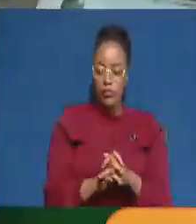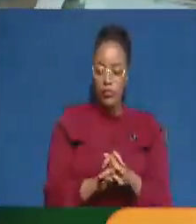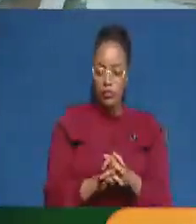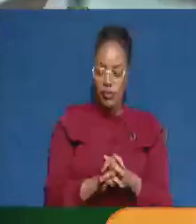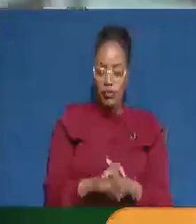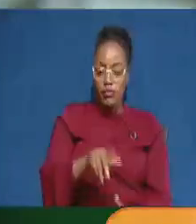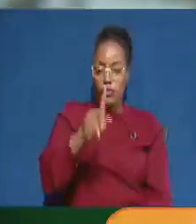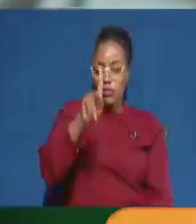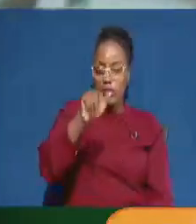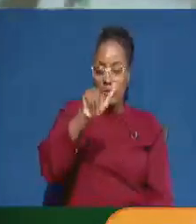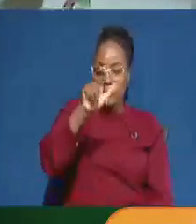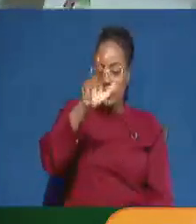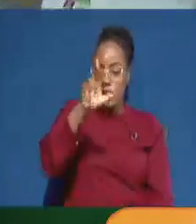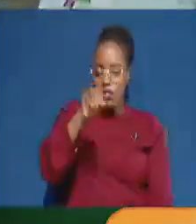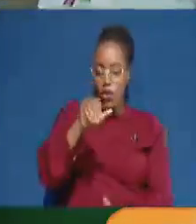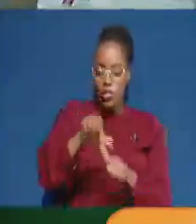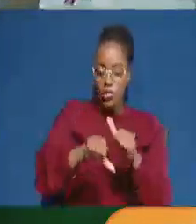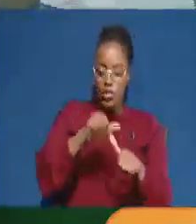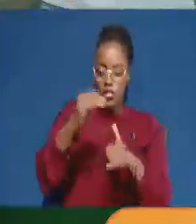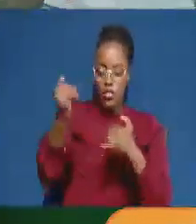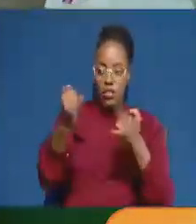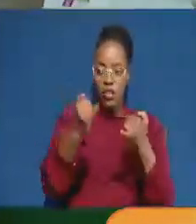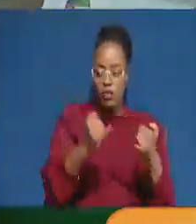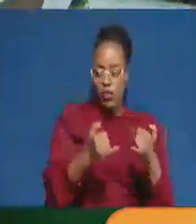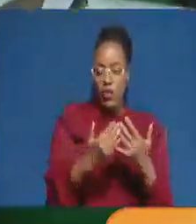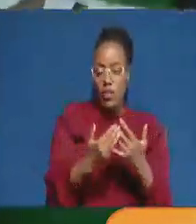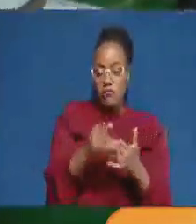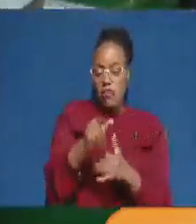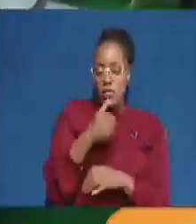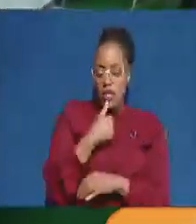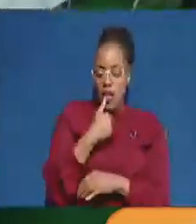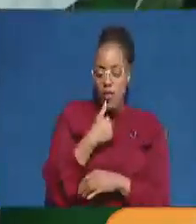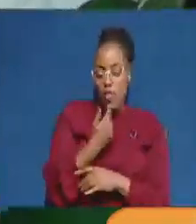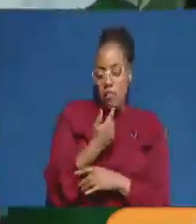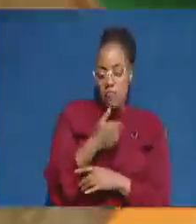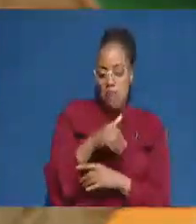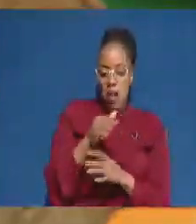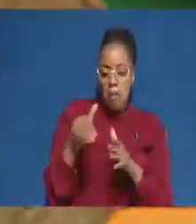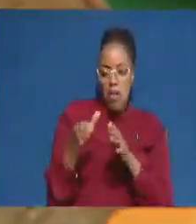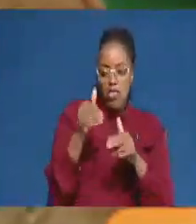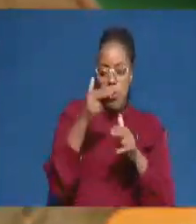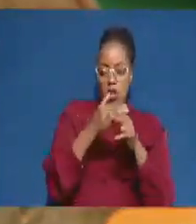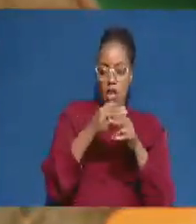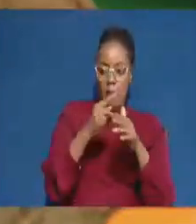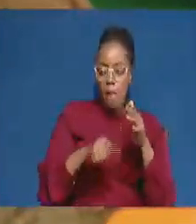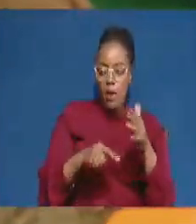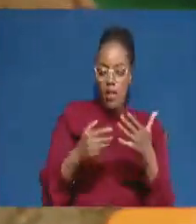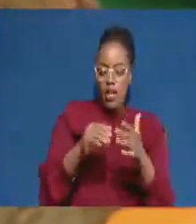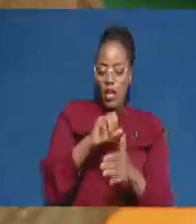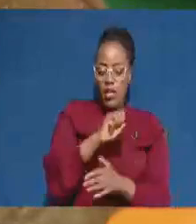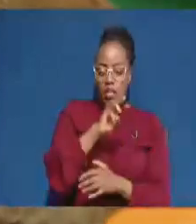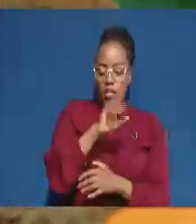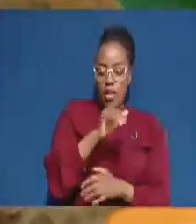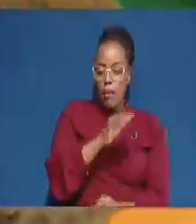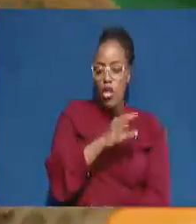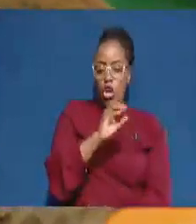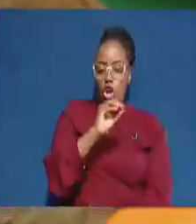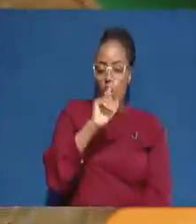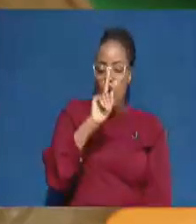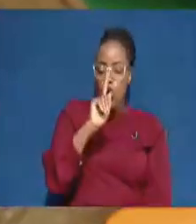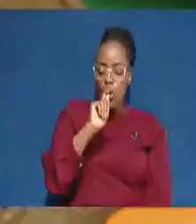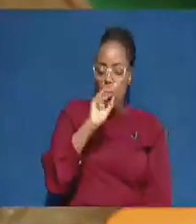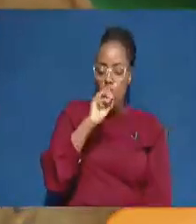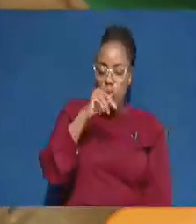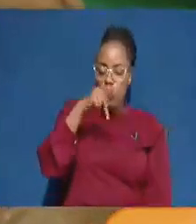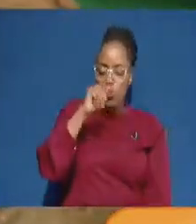At KALRO, scientists have introduced a cutting-edge propagation method known as semi-autotrophic